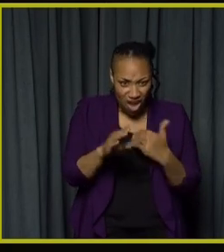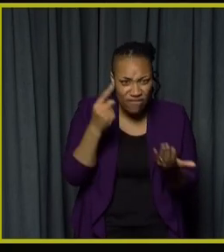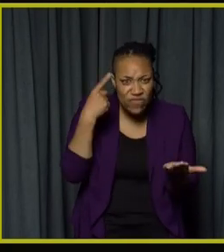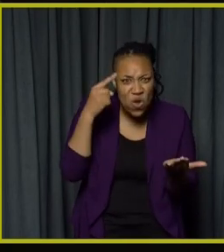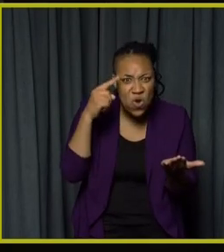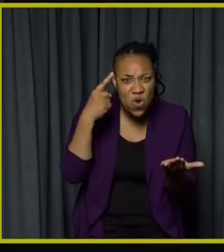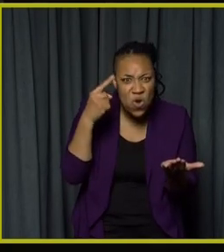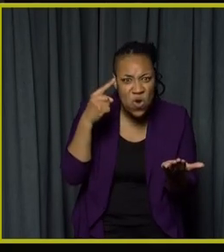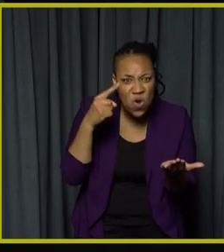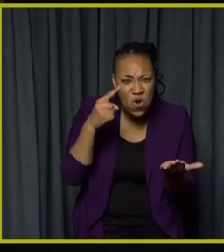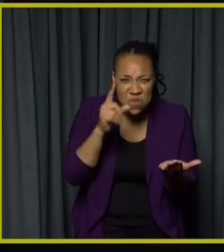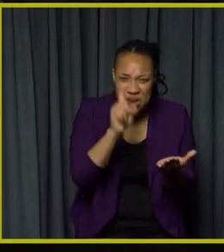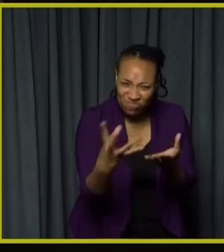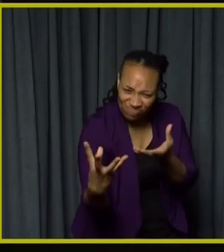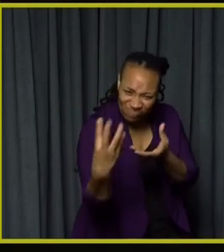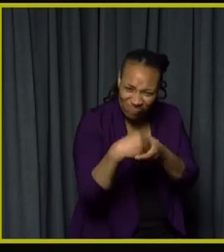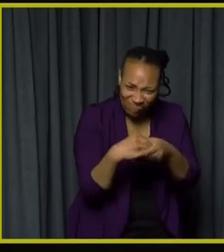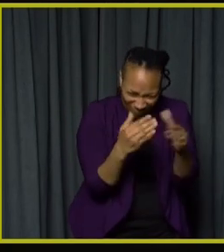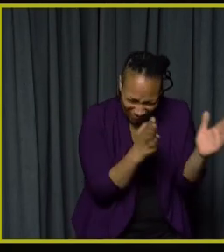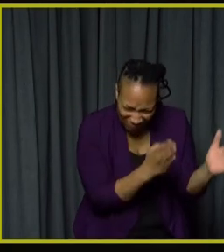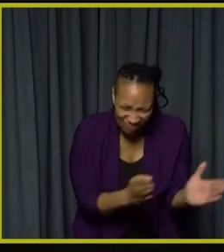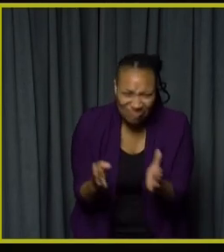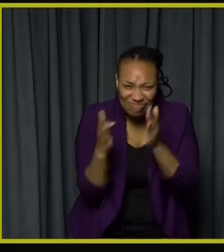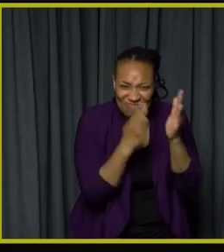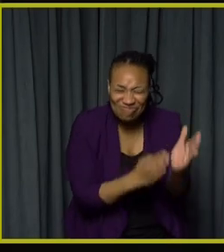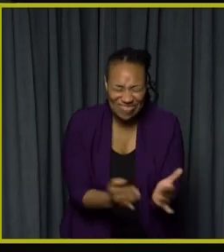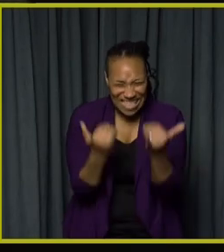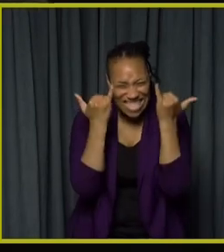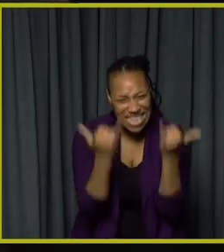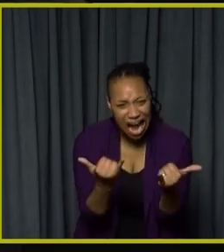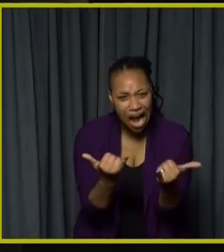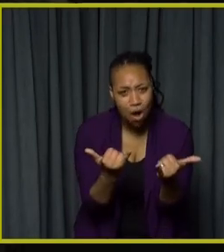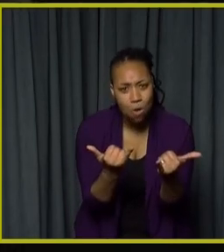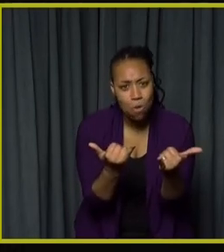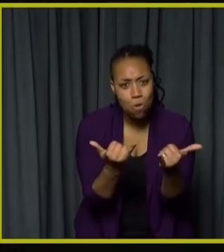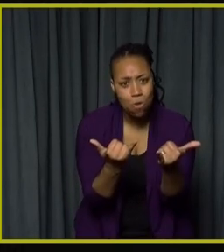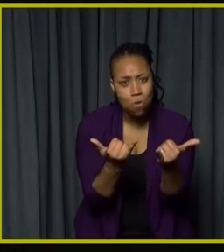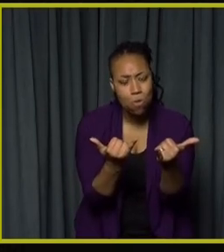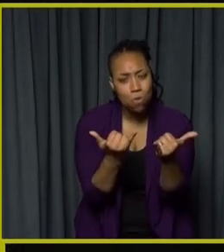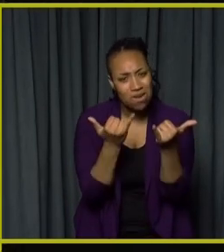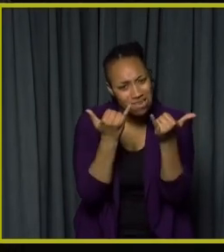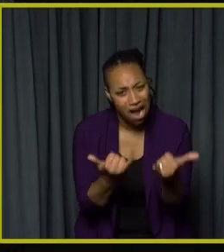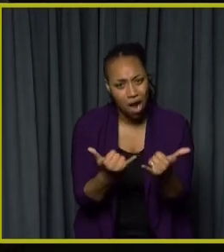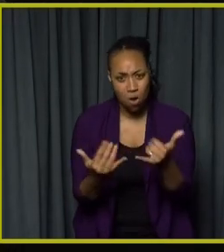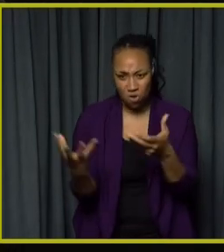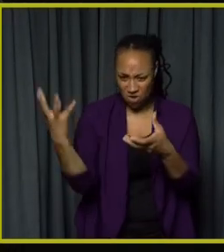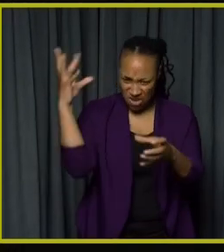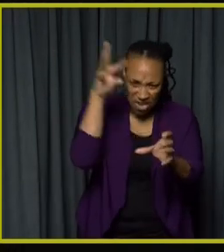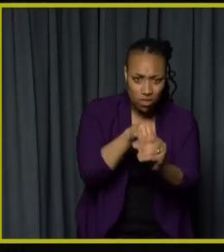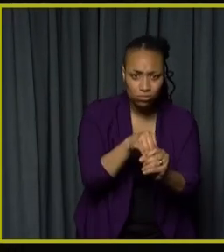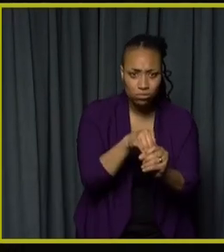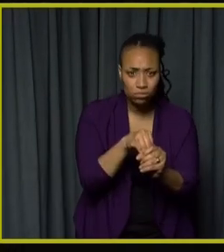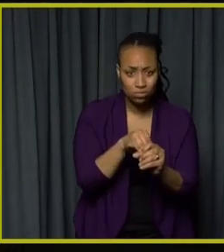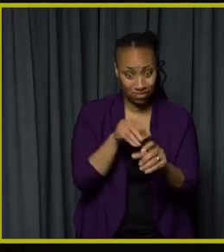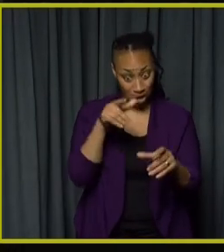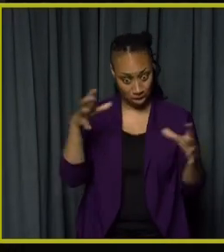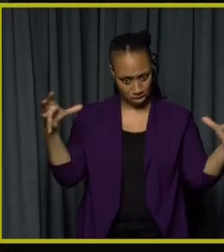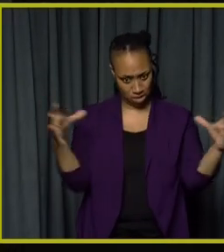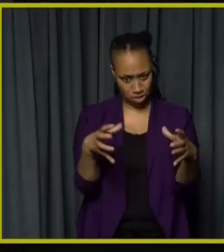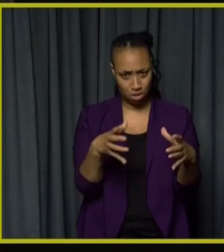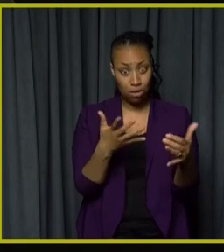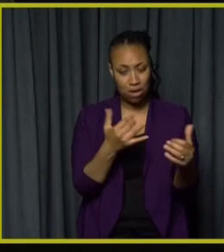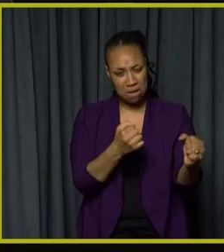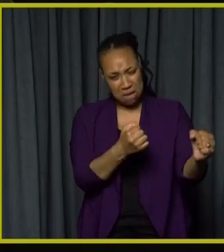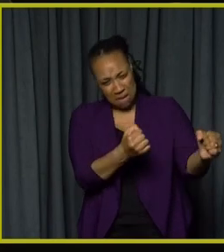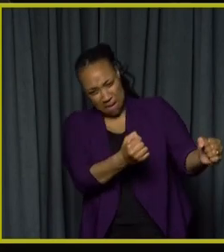very moment that called you into being. Fearsome and illegitimate power and a malignant river of money